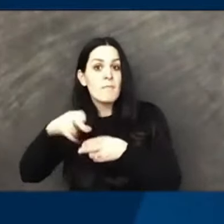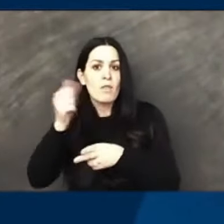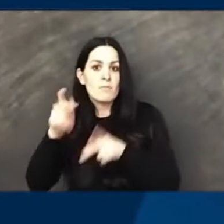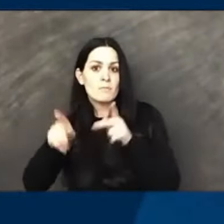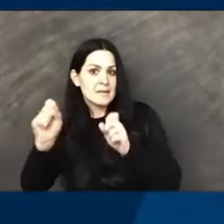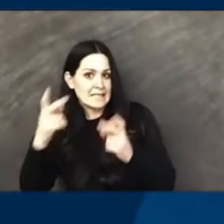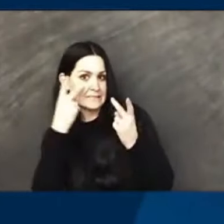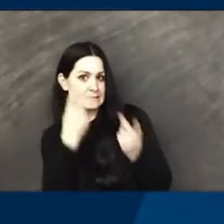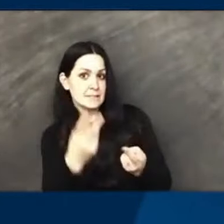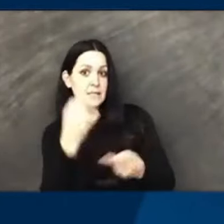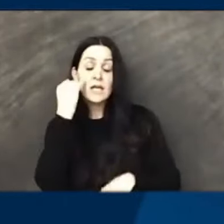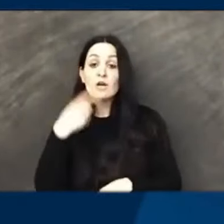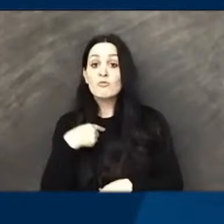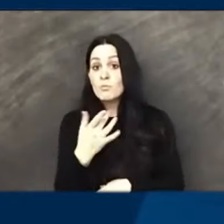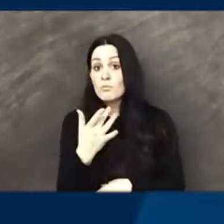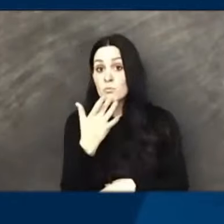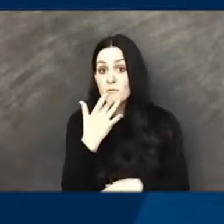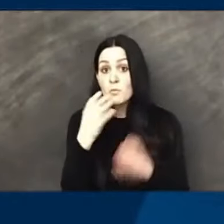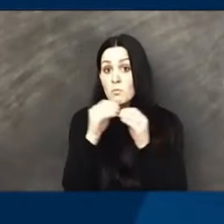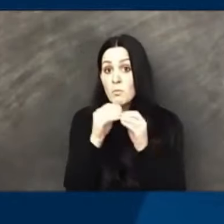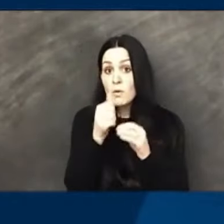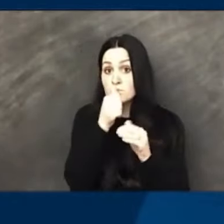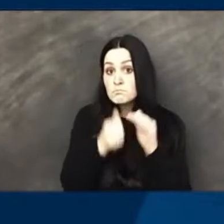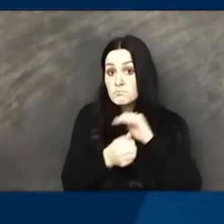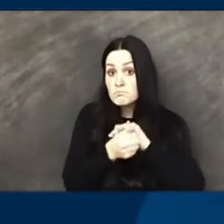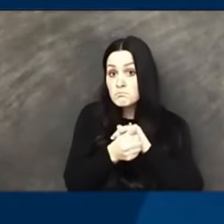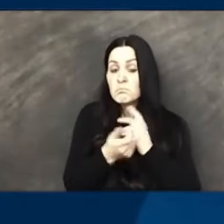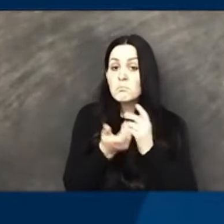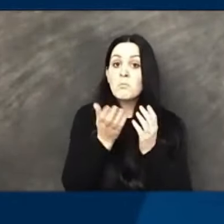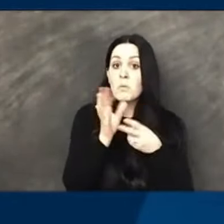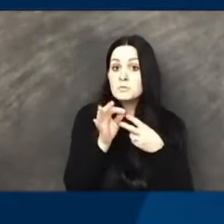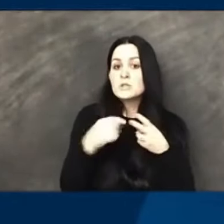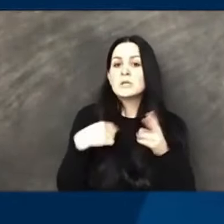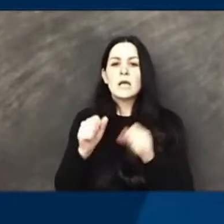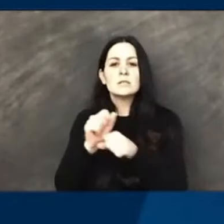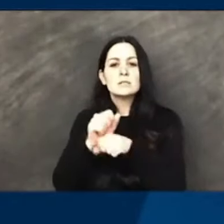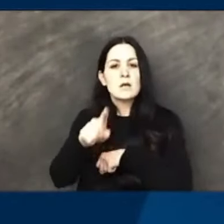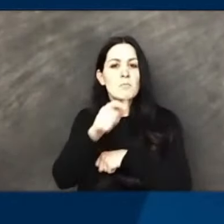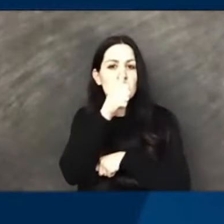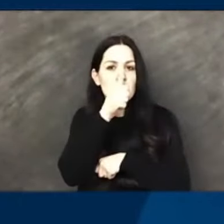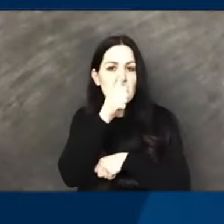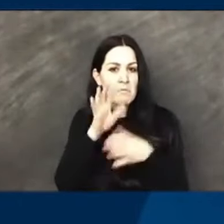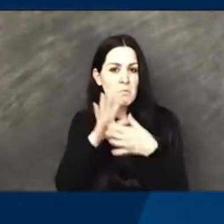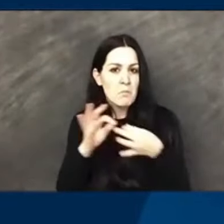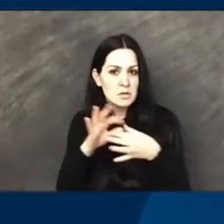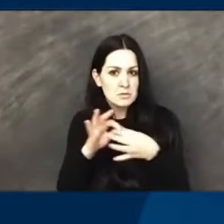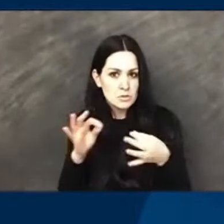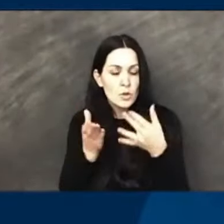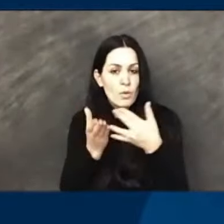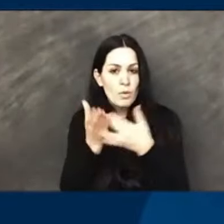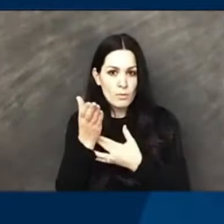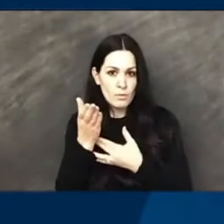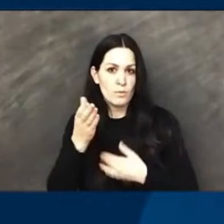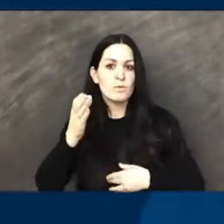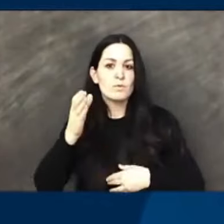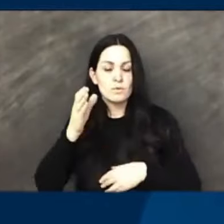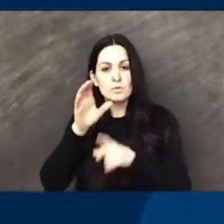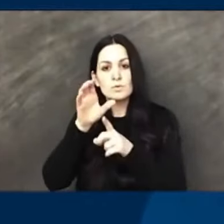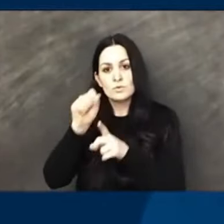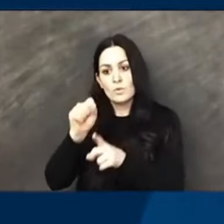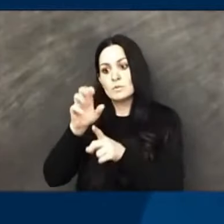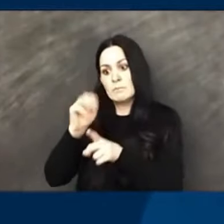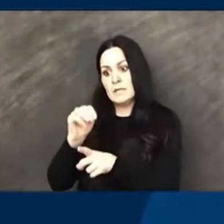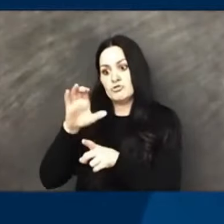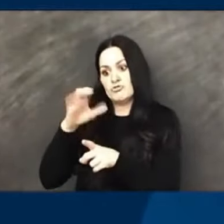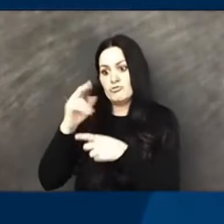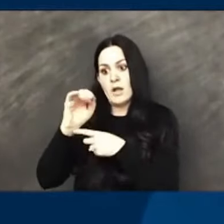If you prefer a more anonymous option, you can also send a private message to us via the social media channel you're watching on.